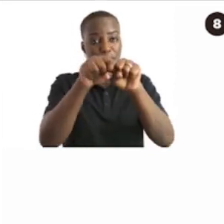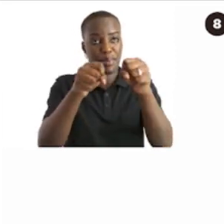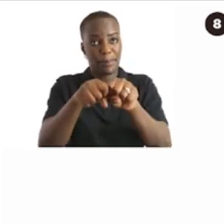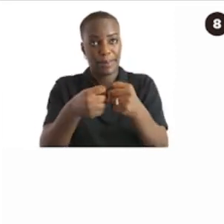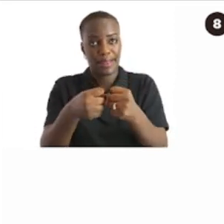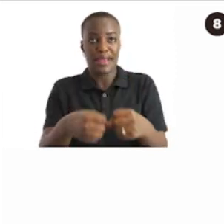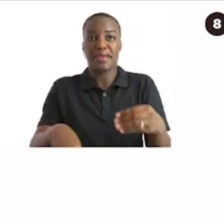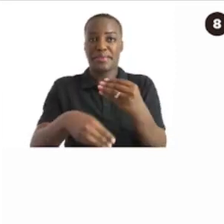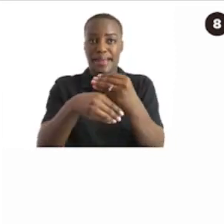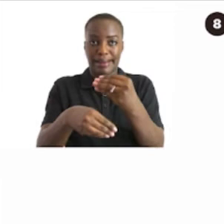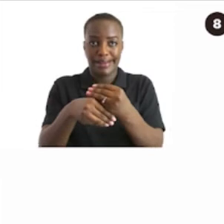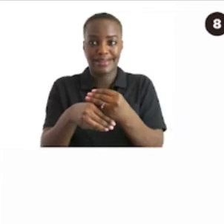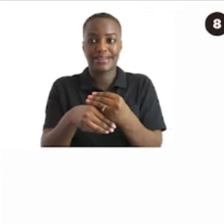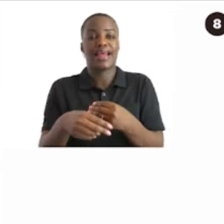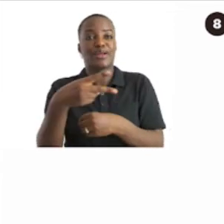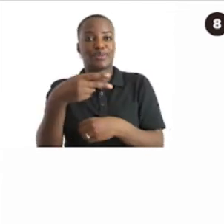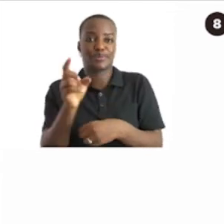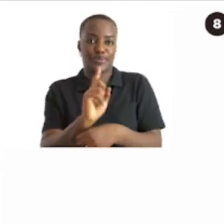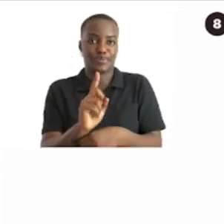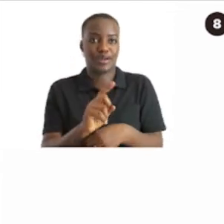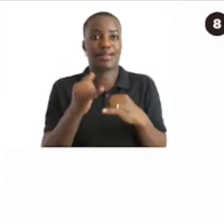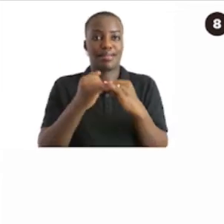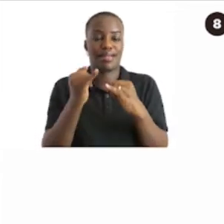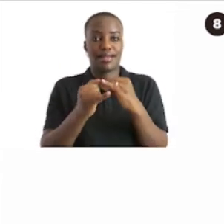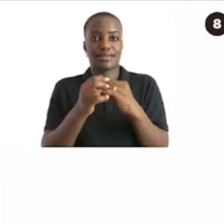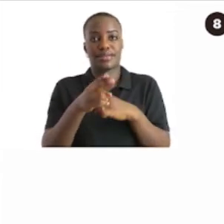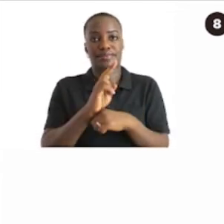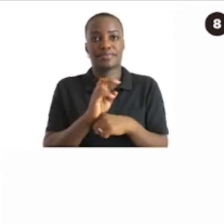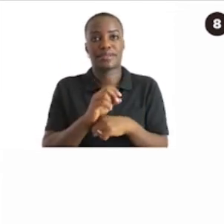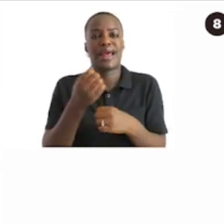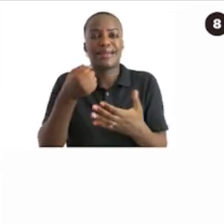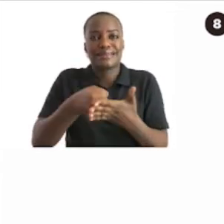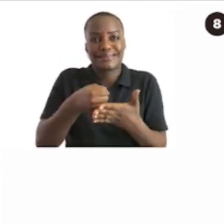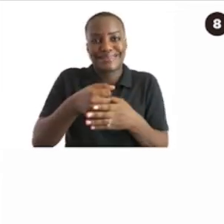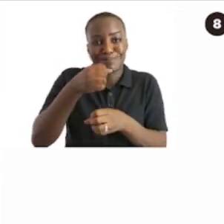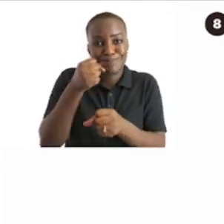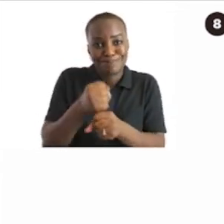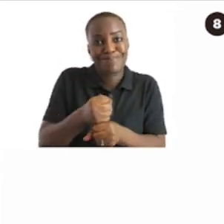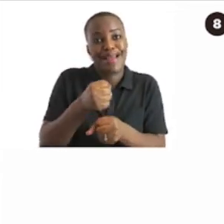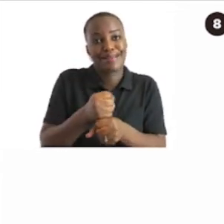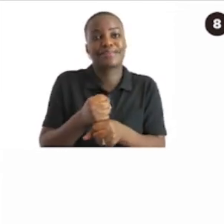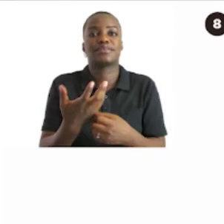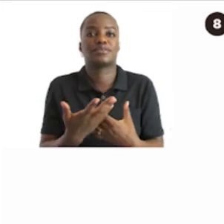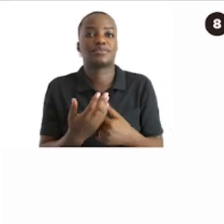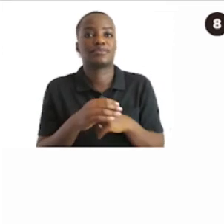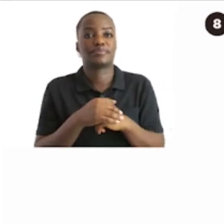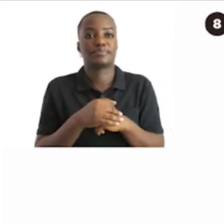answer. Let's try a difficult one together. We are going to try the one